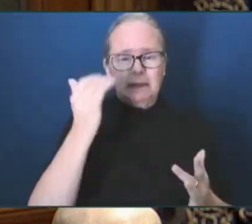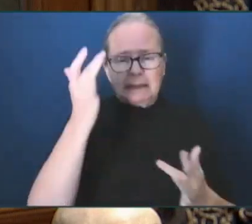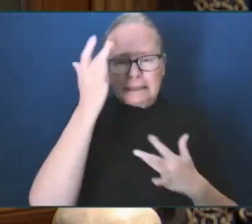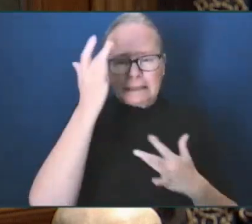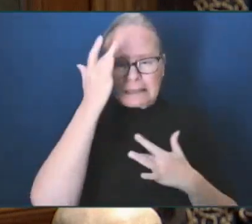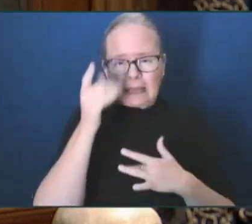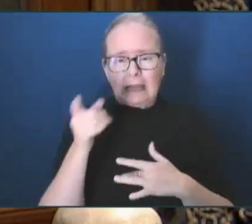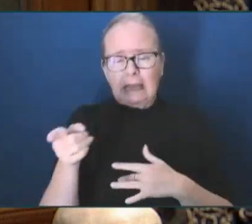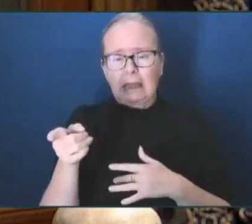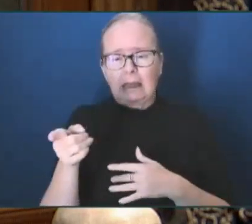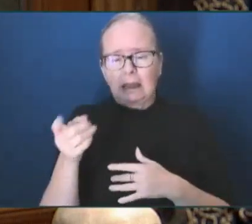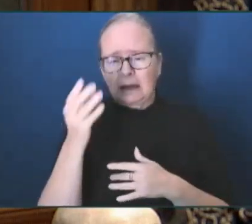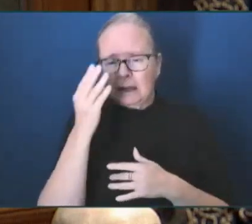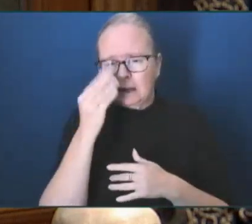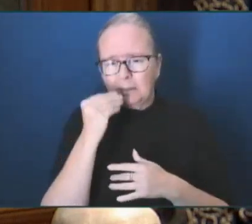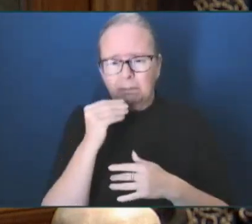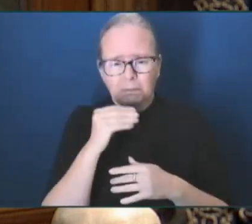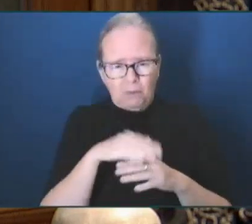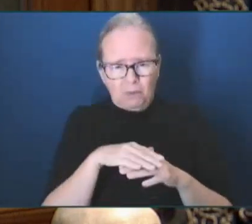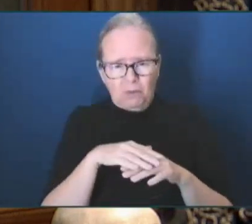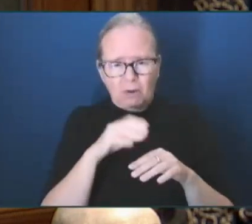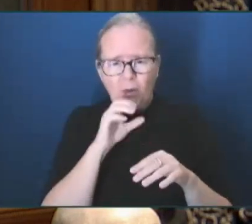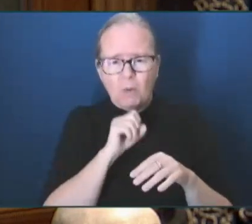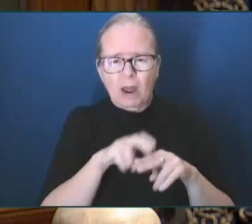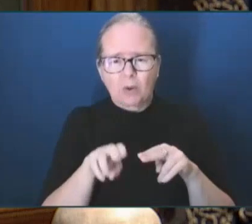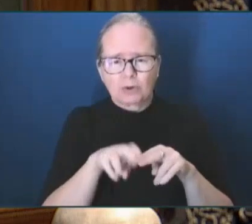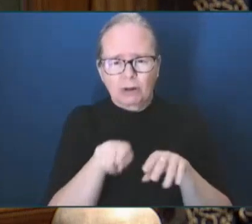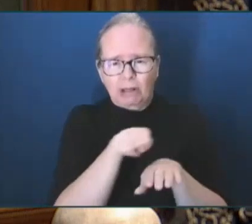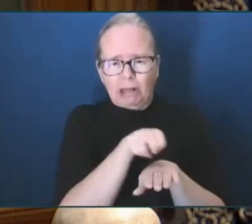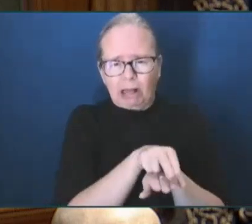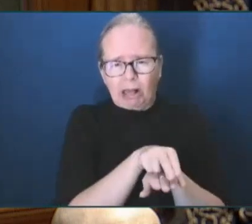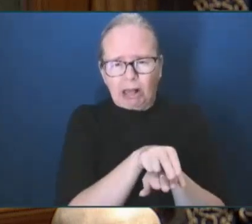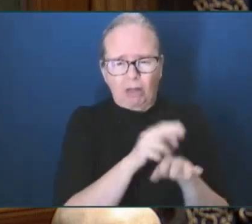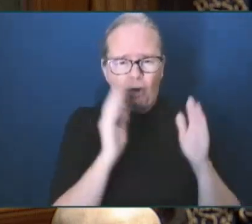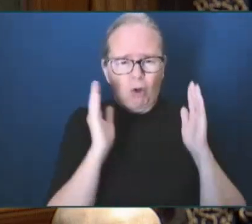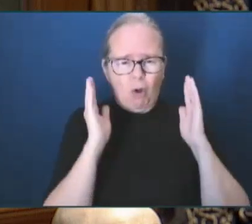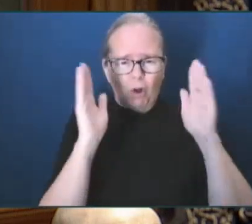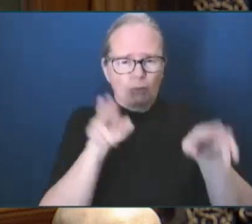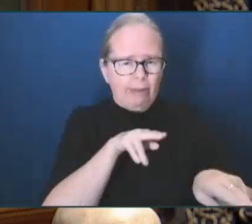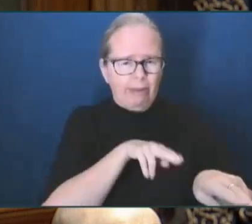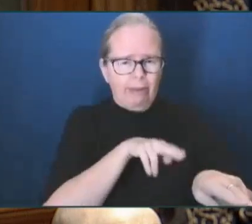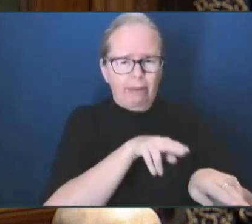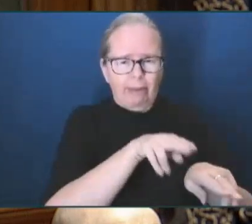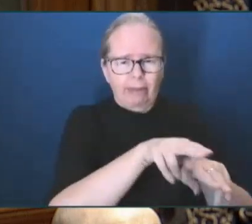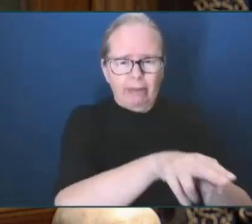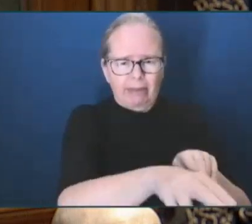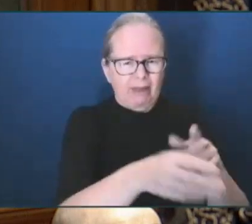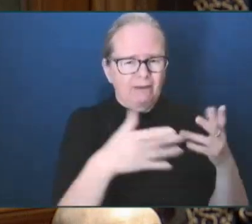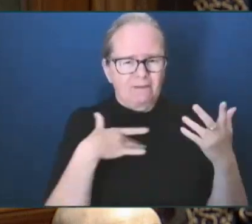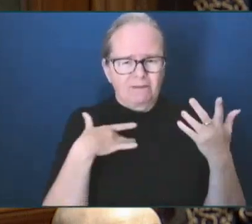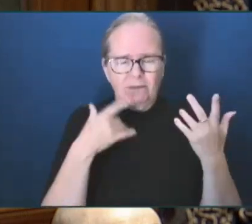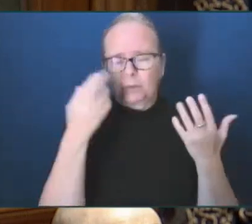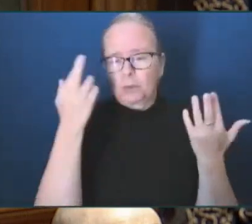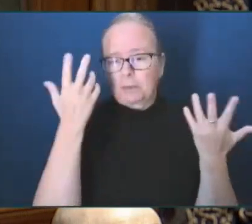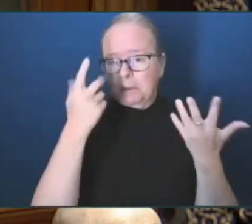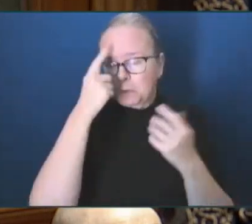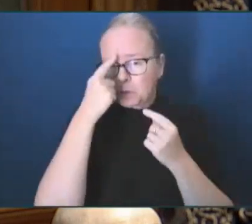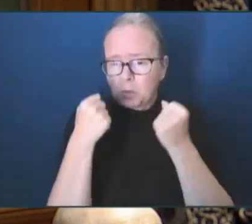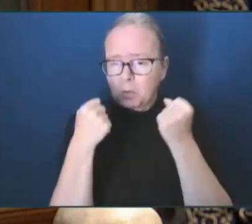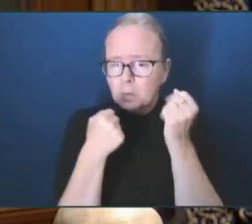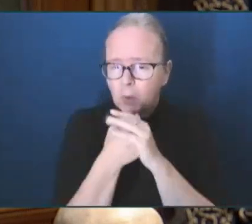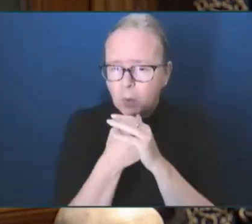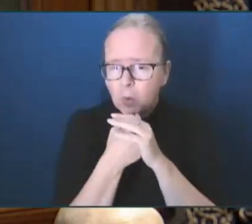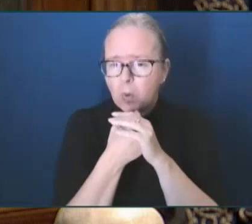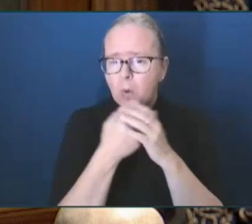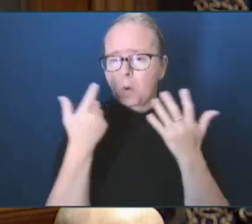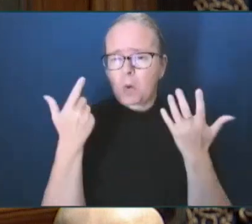that he needed rehabilitation from the stroke. Cancer surgeries are being delayed time and again, leaving people to get sicker and